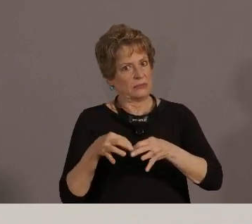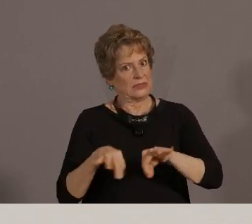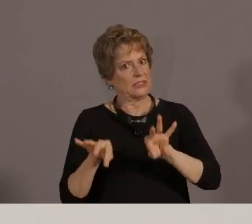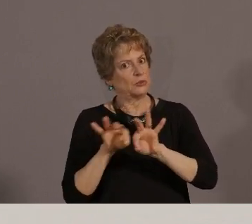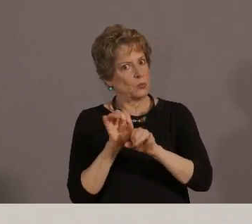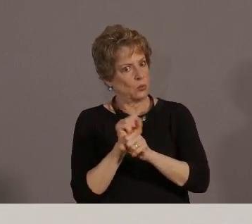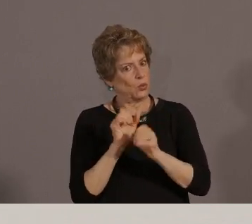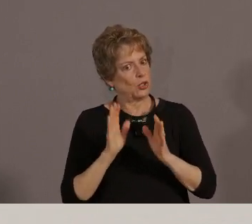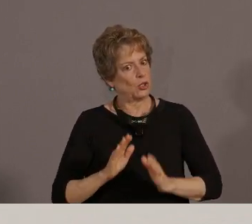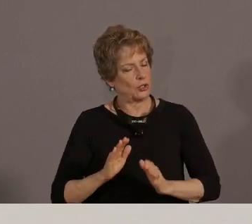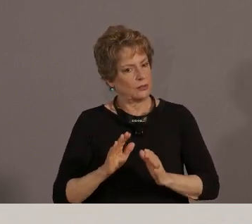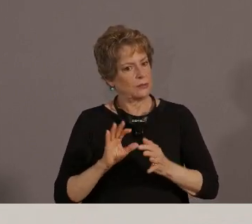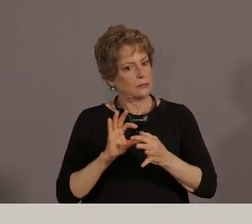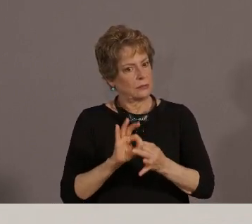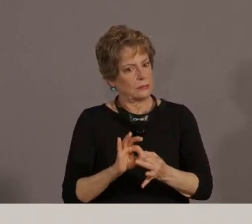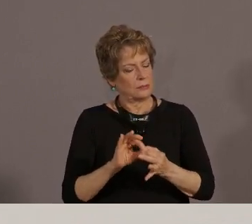1B.